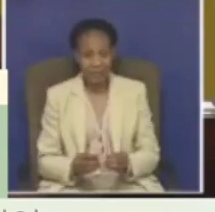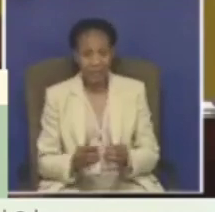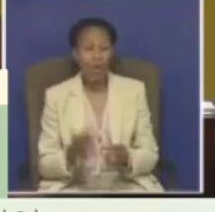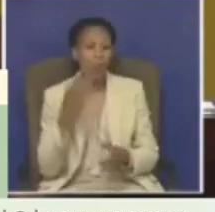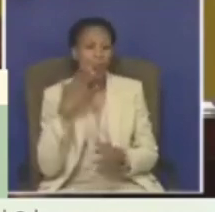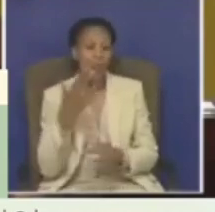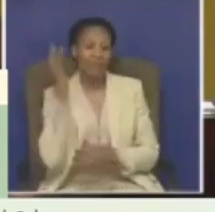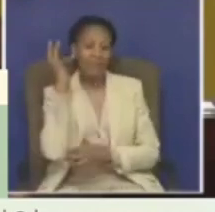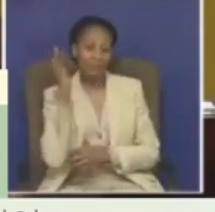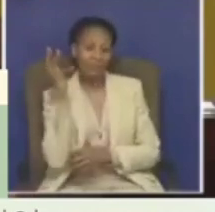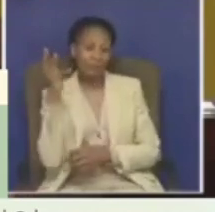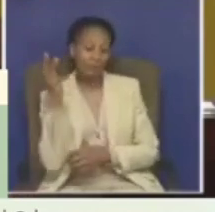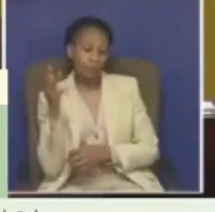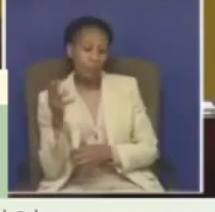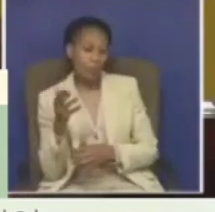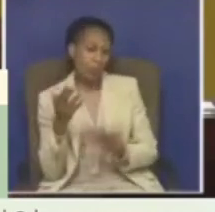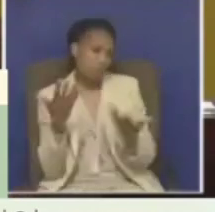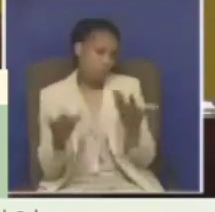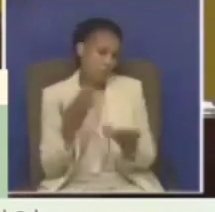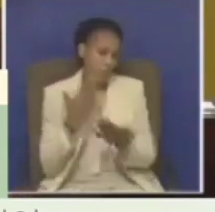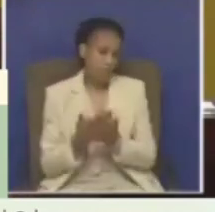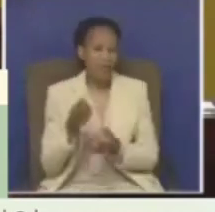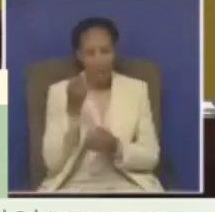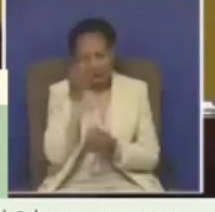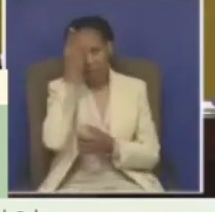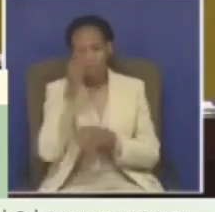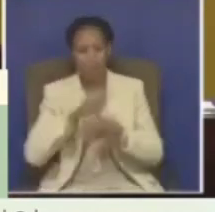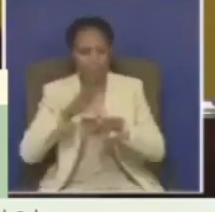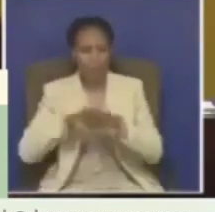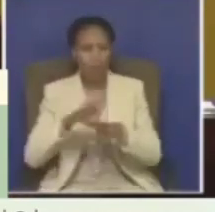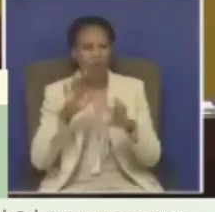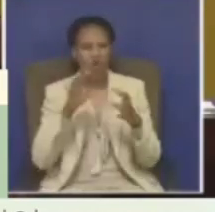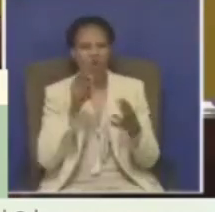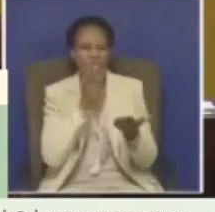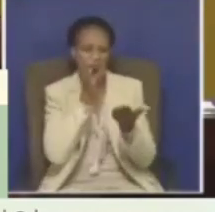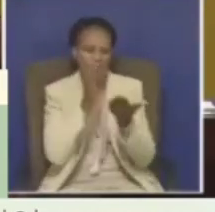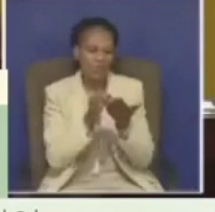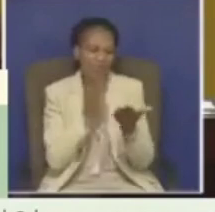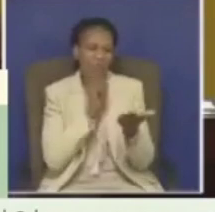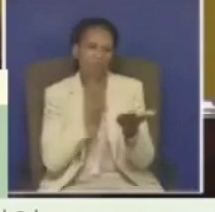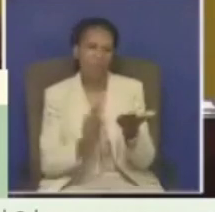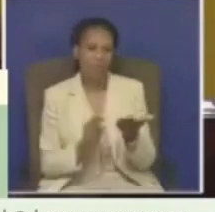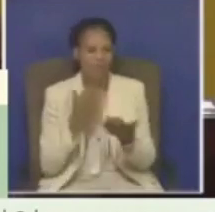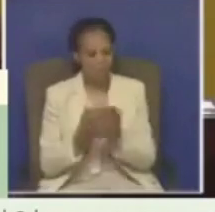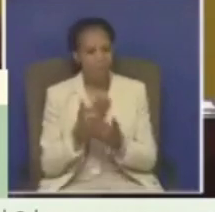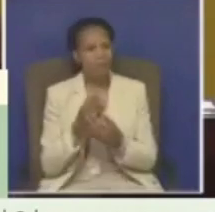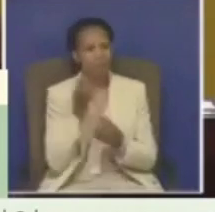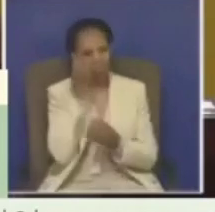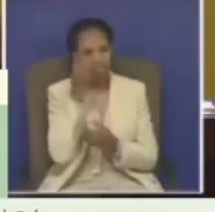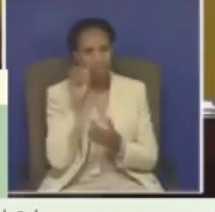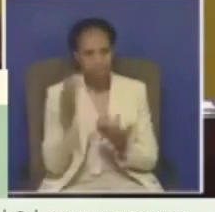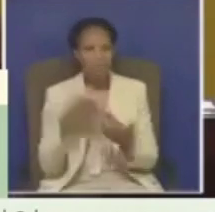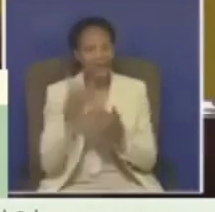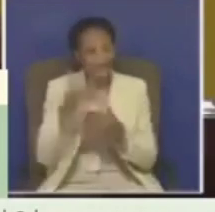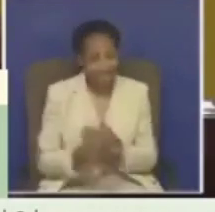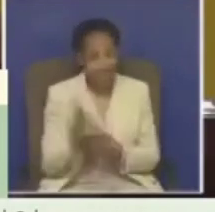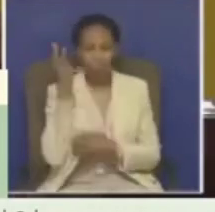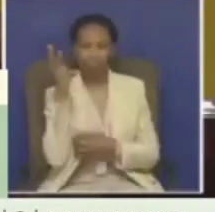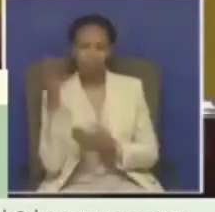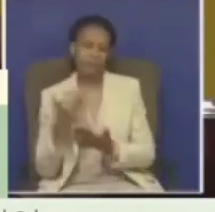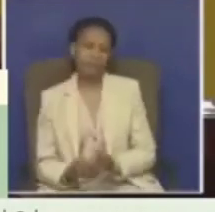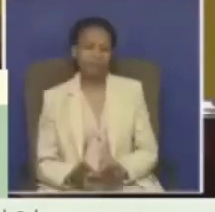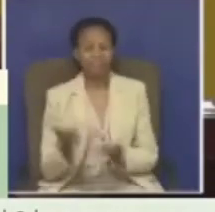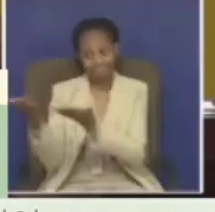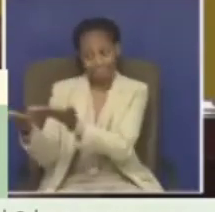their declarations, they are informed by the amendment that has been put forward. The